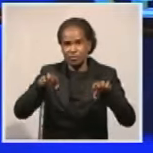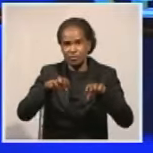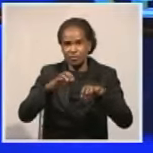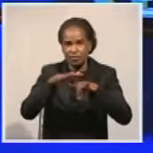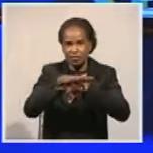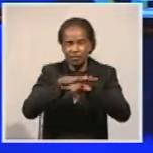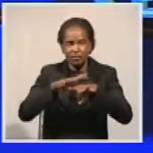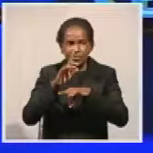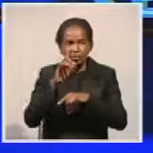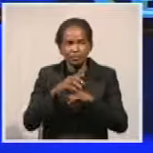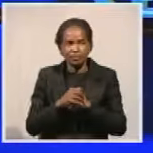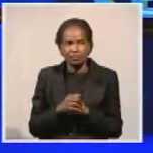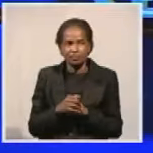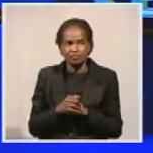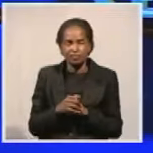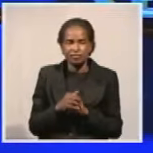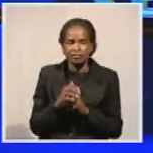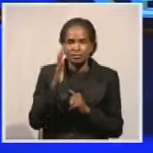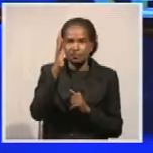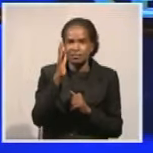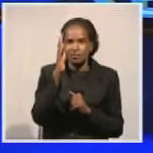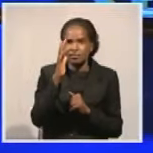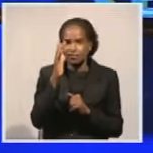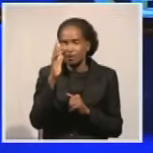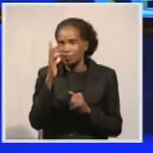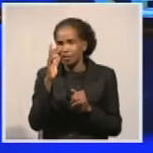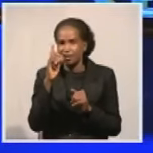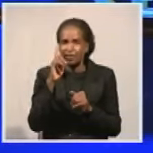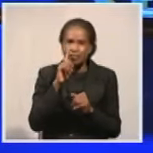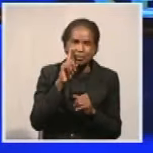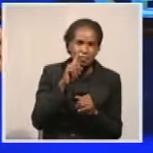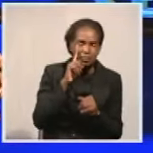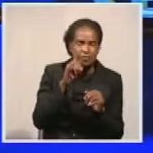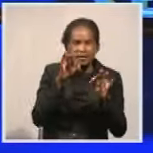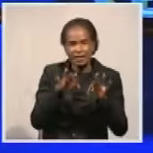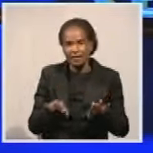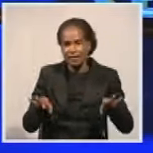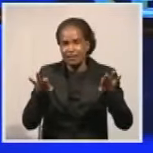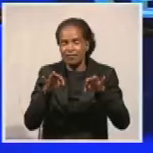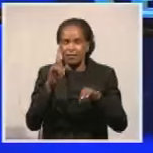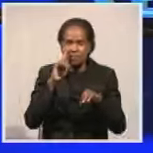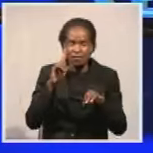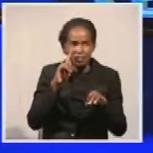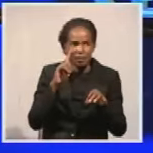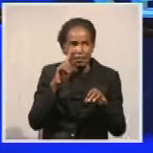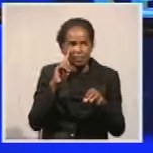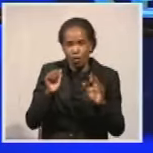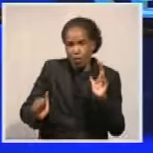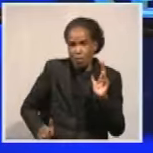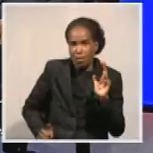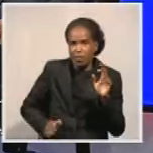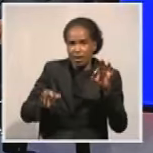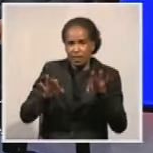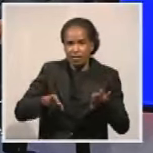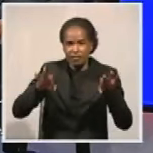as game guards and running game farms and farmers, etc., etc. Precisely.